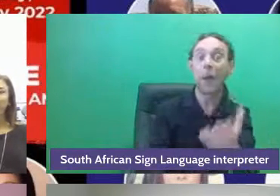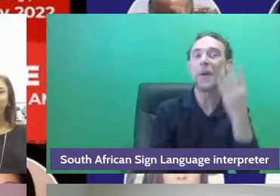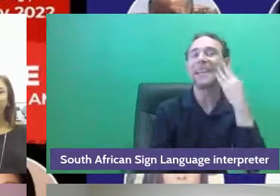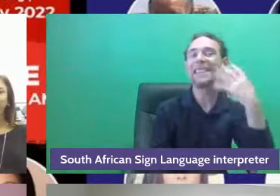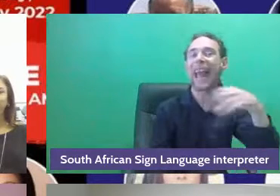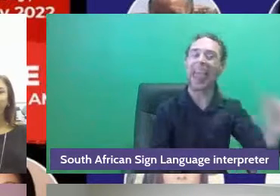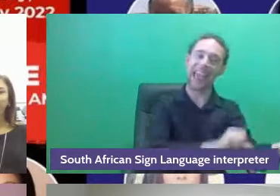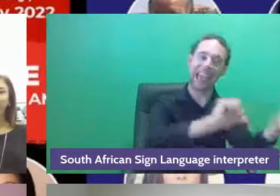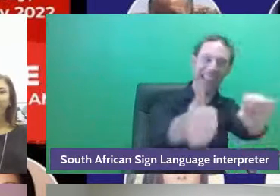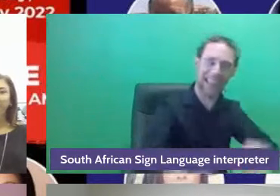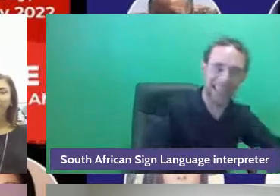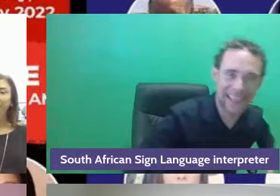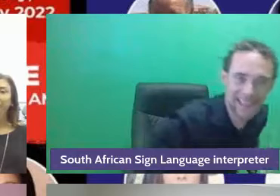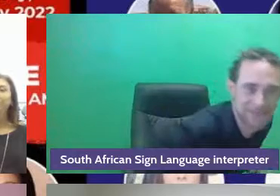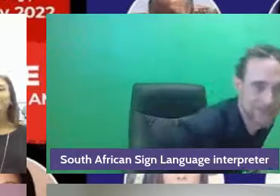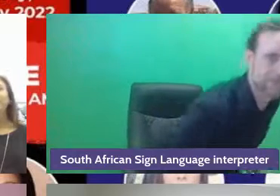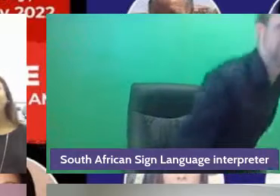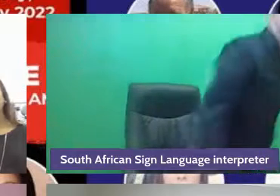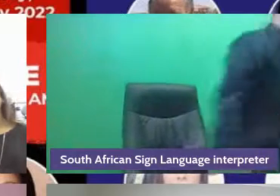over to you.